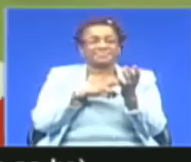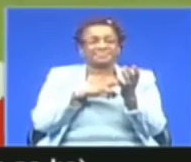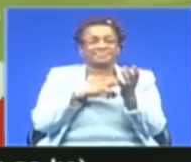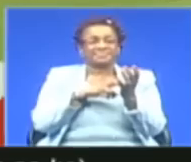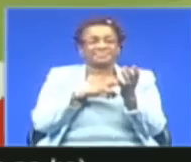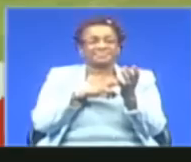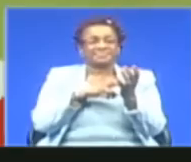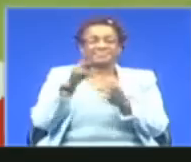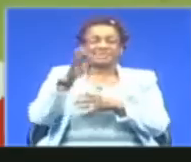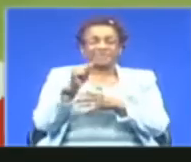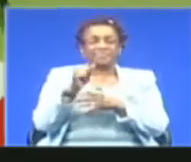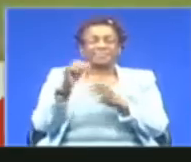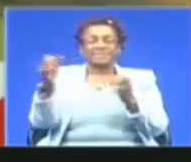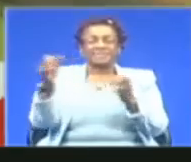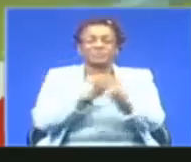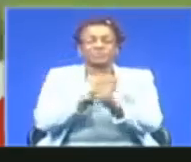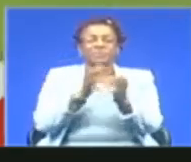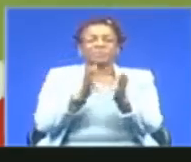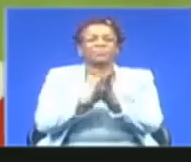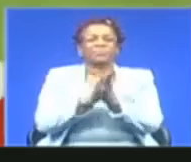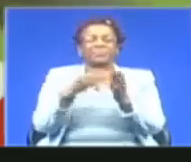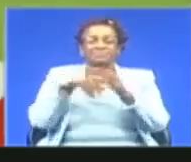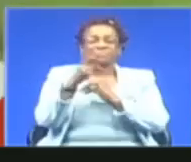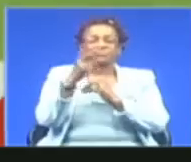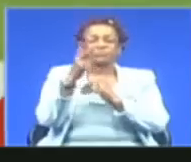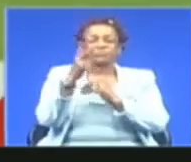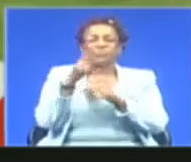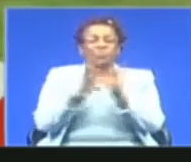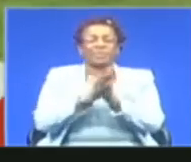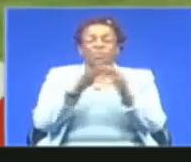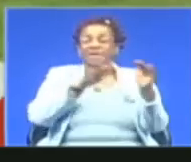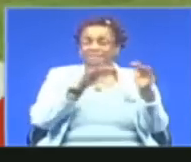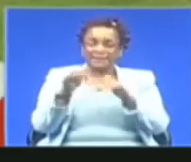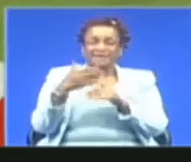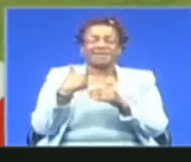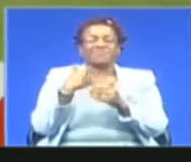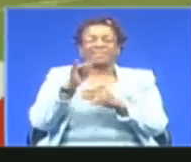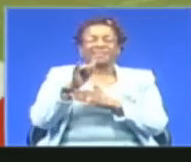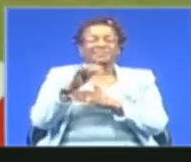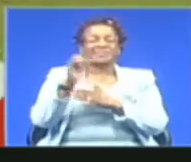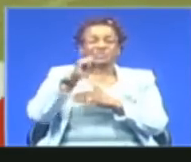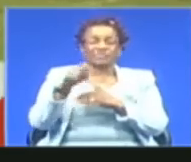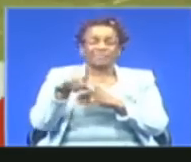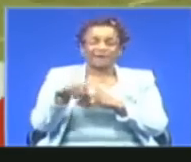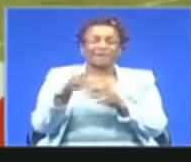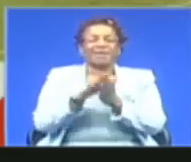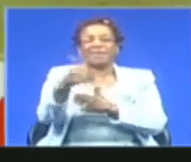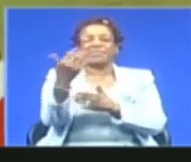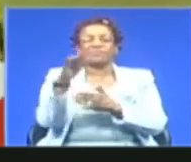Kefa Swani and substitute Umaru Kasumba each scored twice, with keeper Matthias Kigonya netting Batoto Bamungu's other goal from the